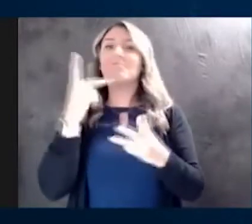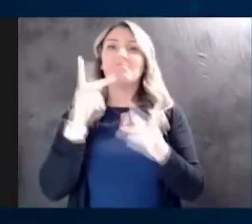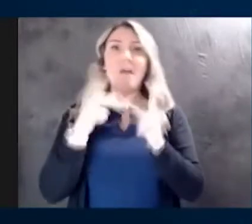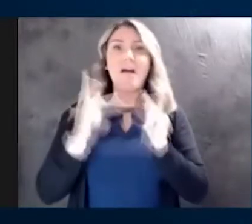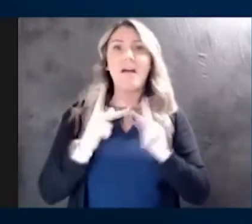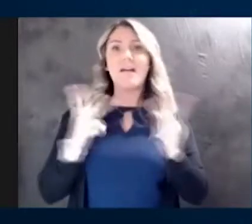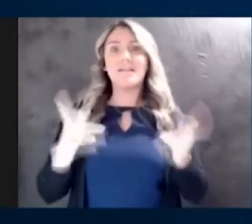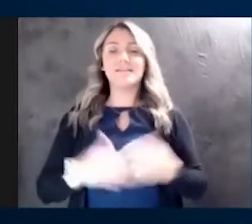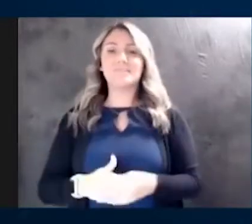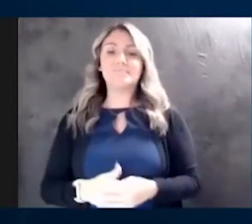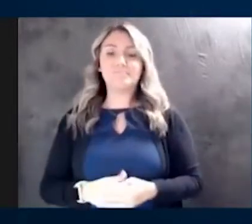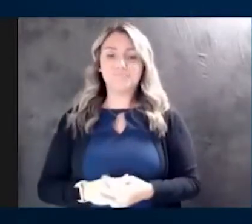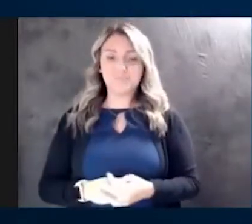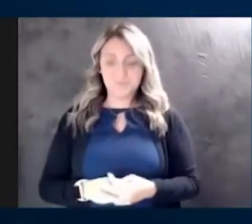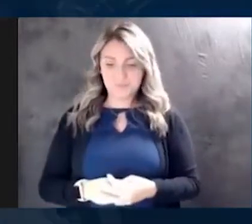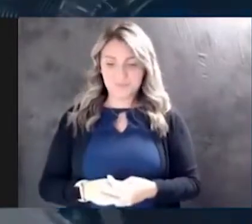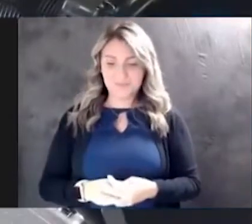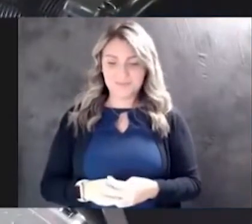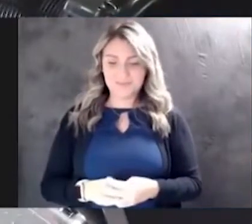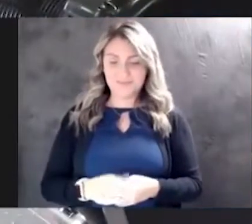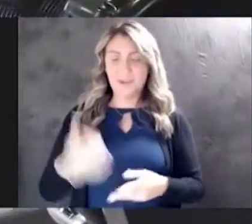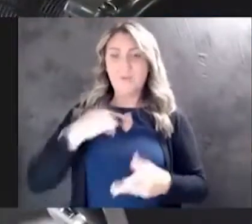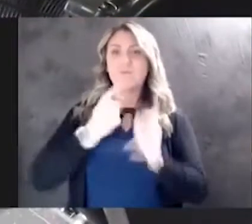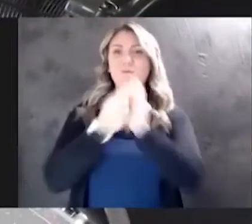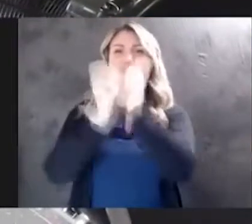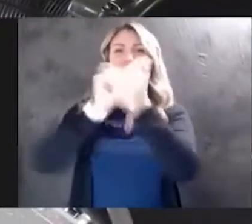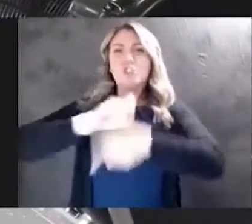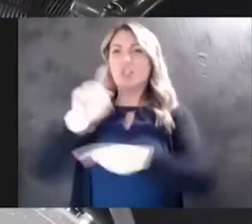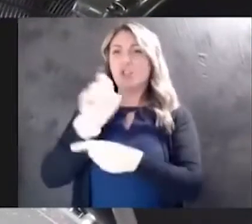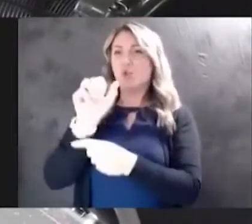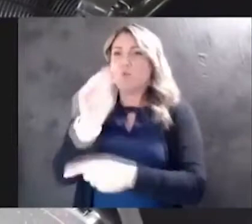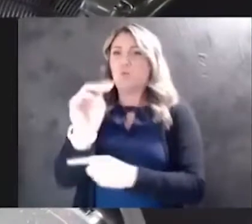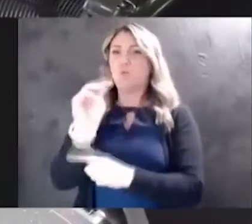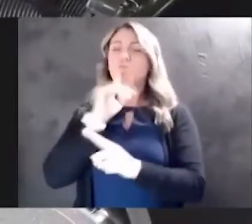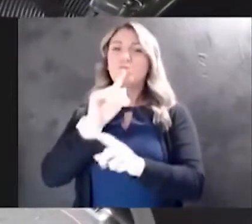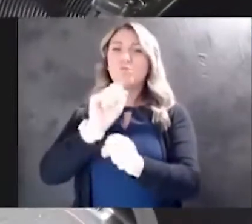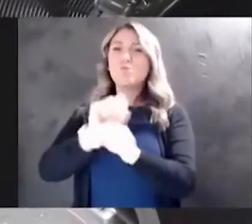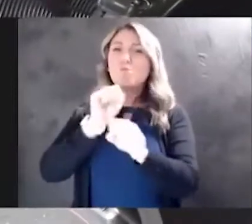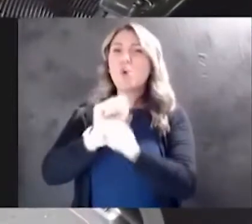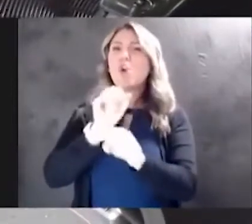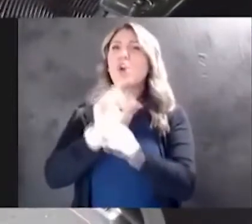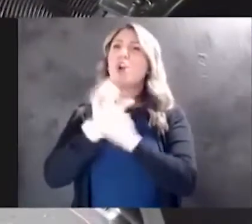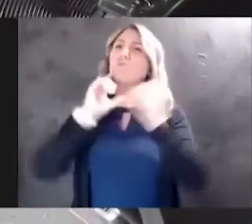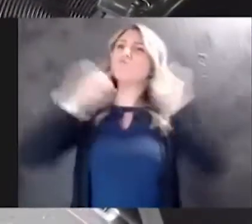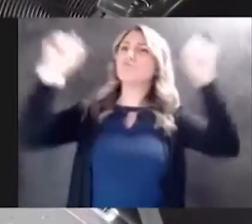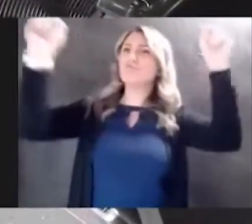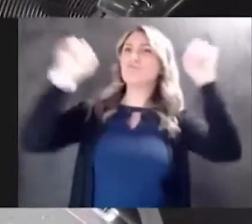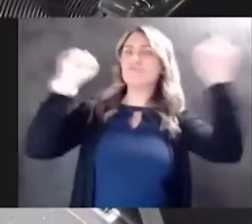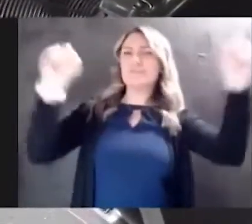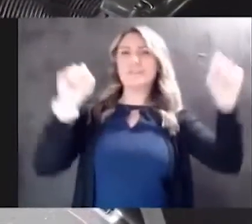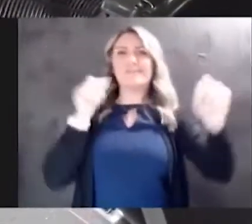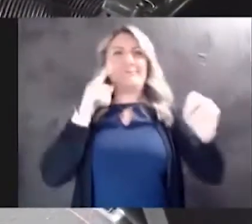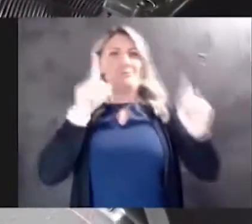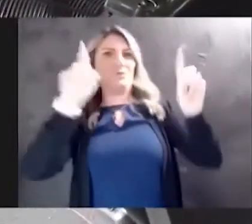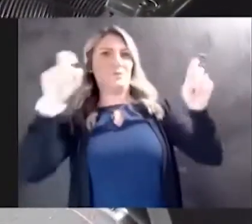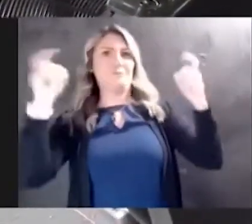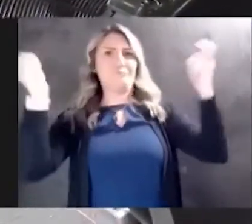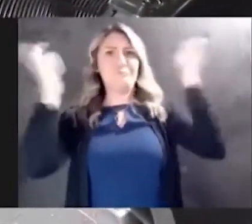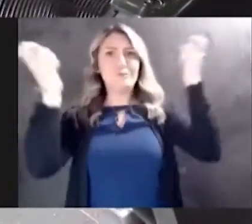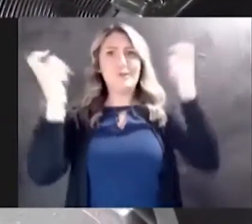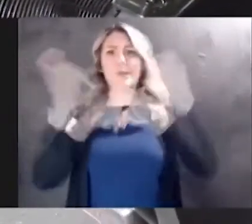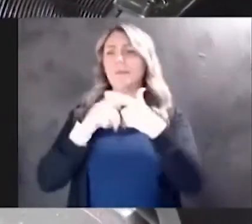a Zoom workout where Kelsey was at the gym. We were all at our